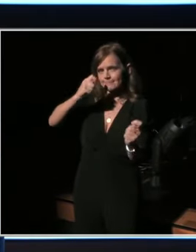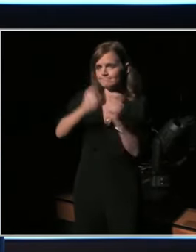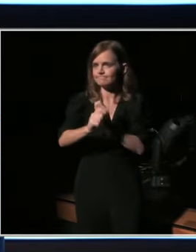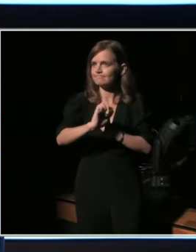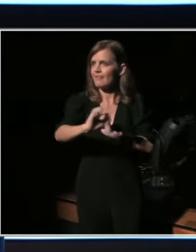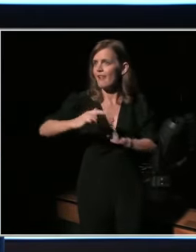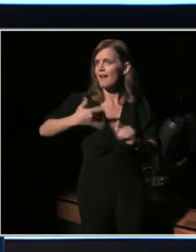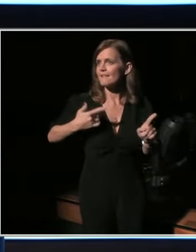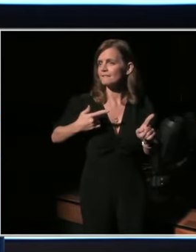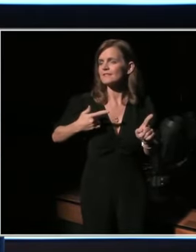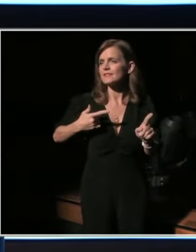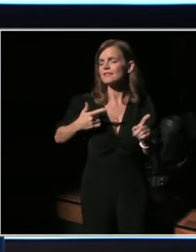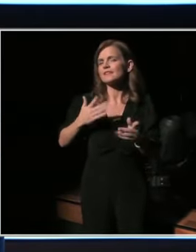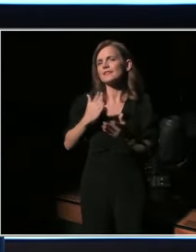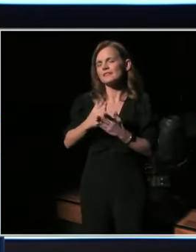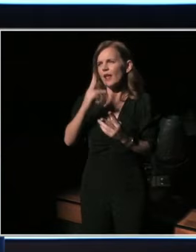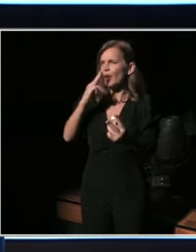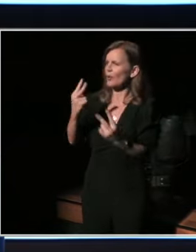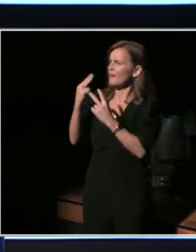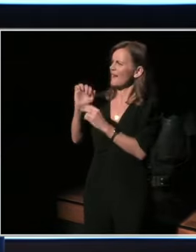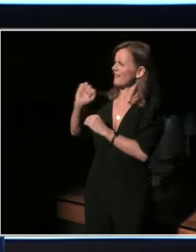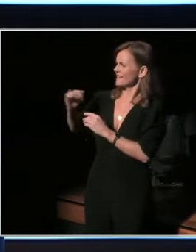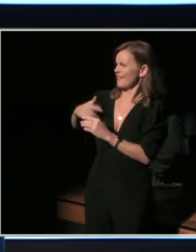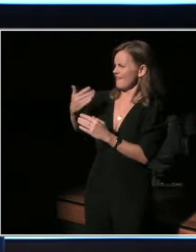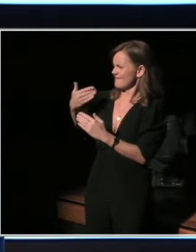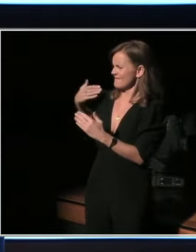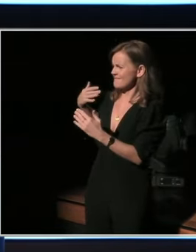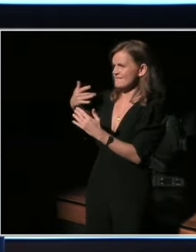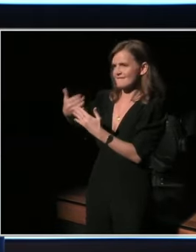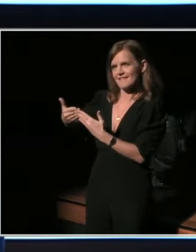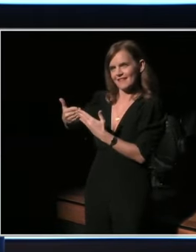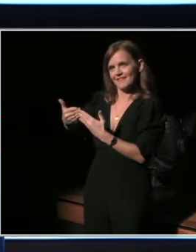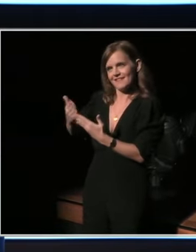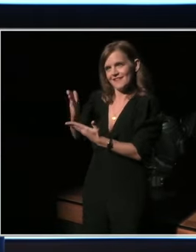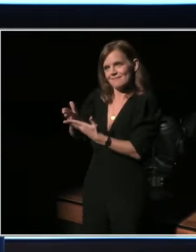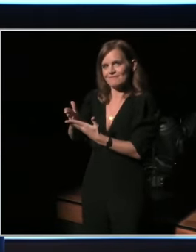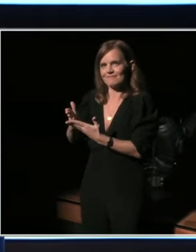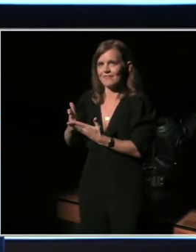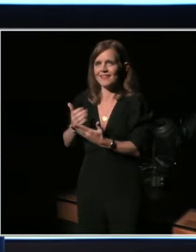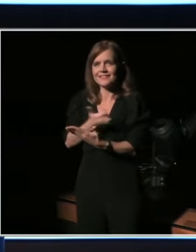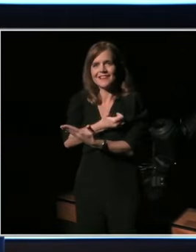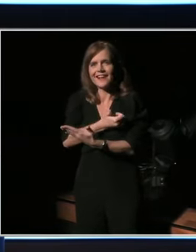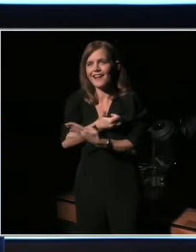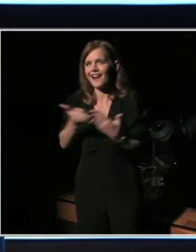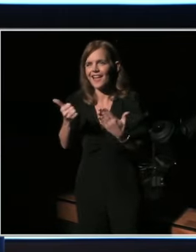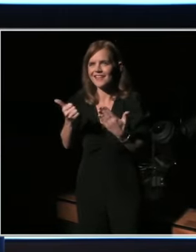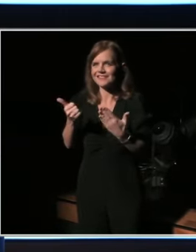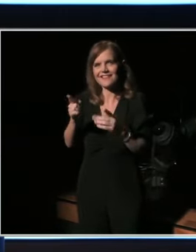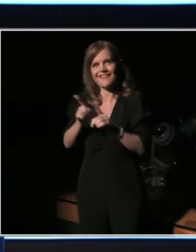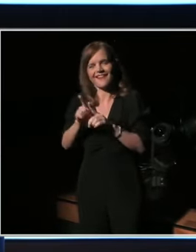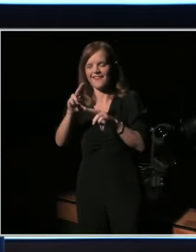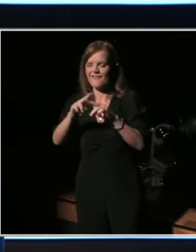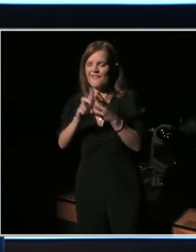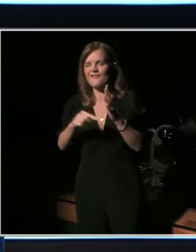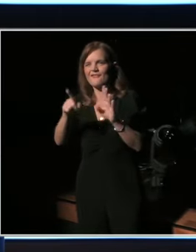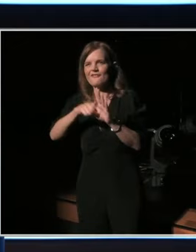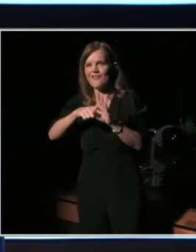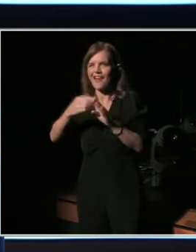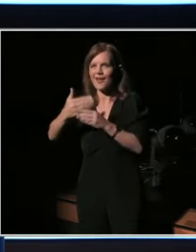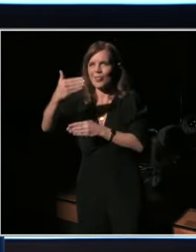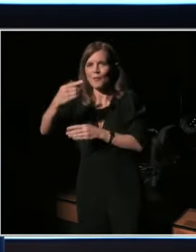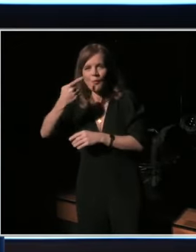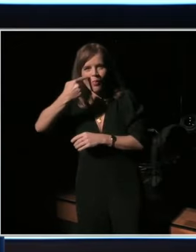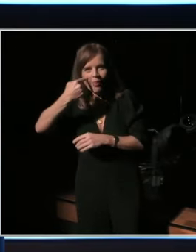at his record to see how he lived by that. His classic fly-on-the-wall series, Police, gave us the landmark